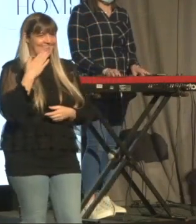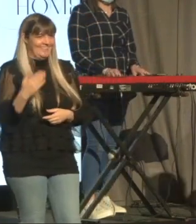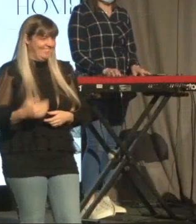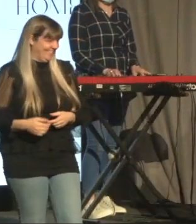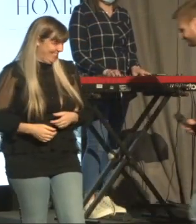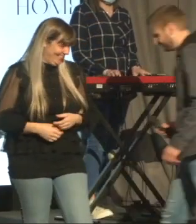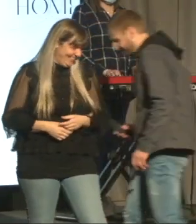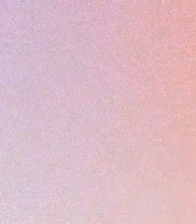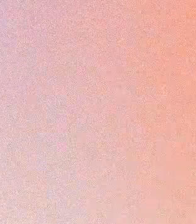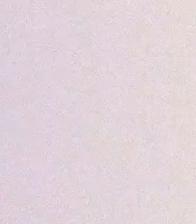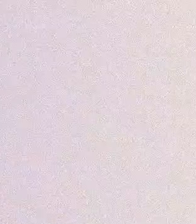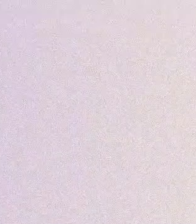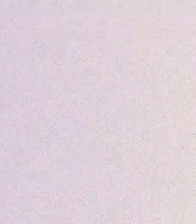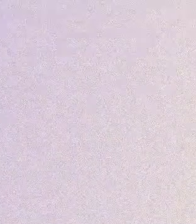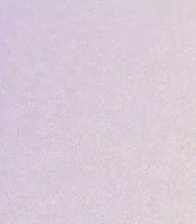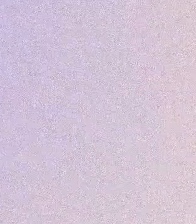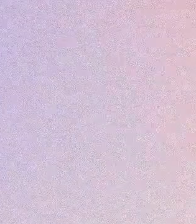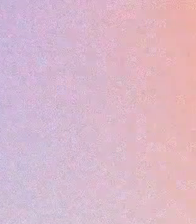much.